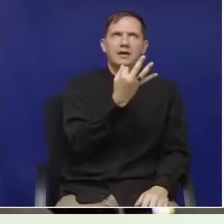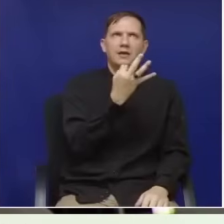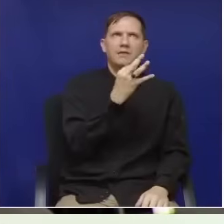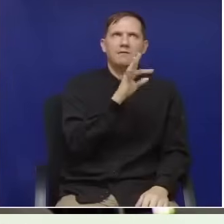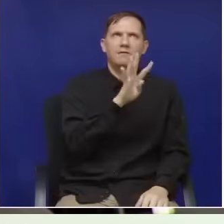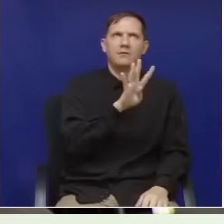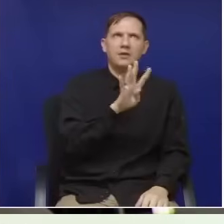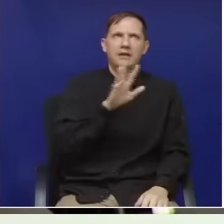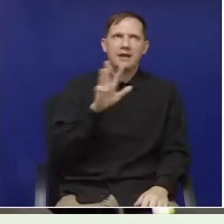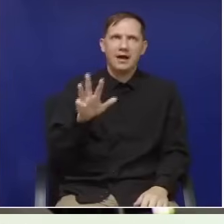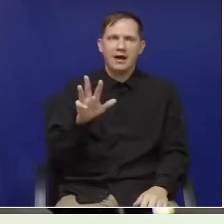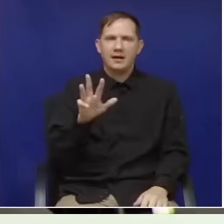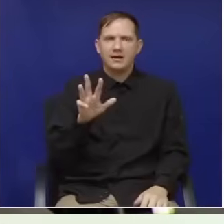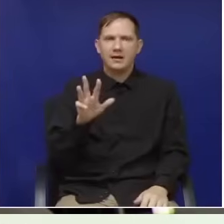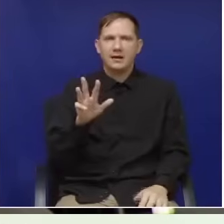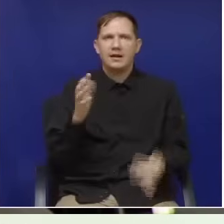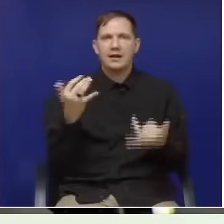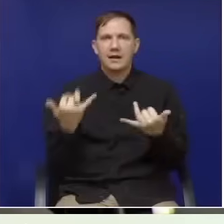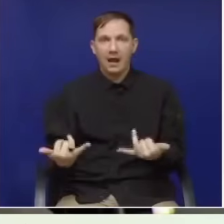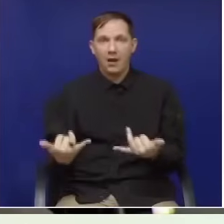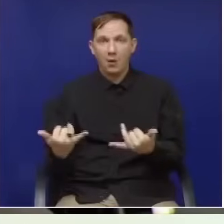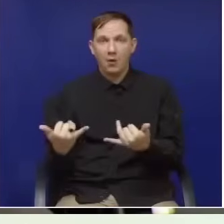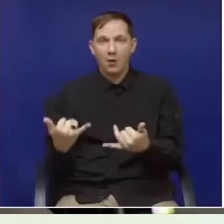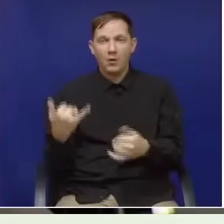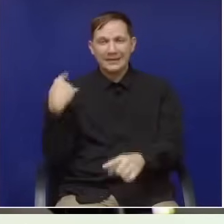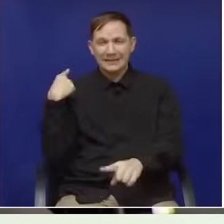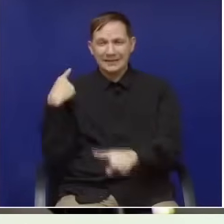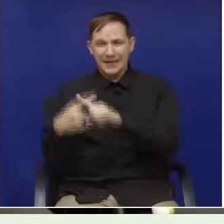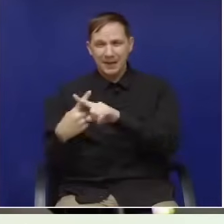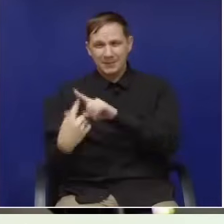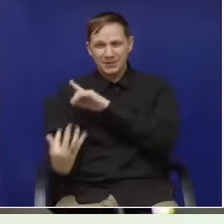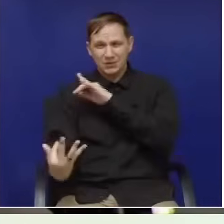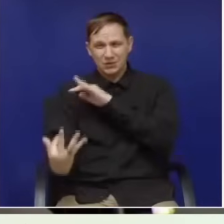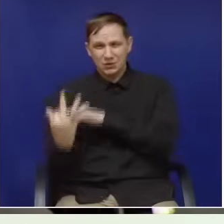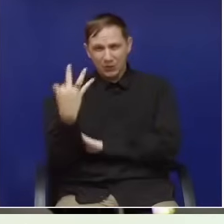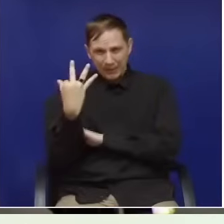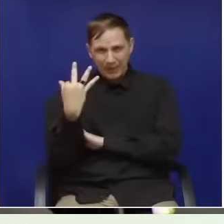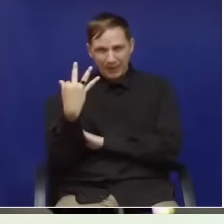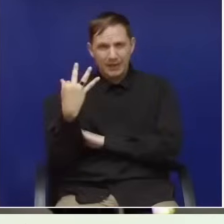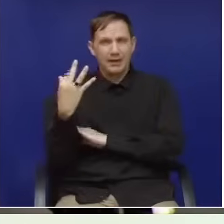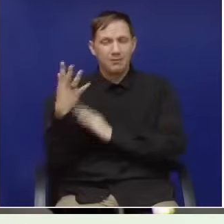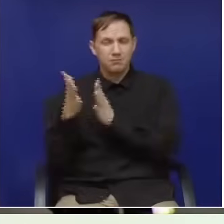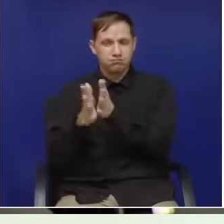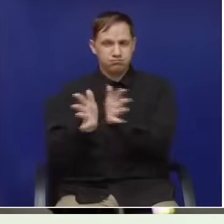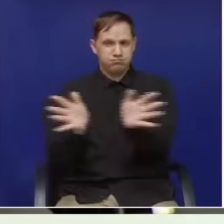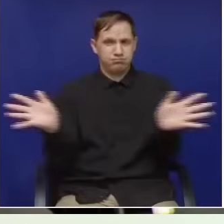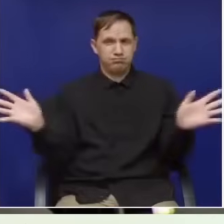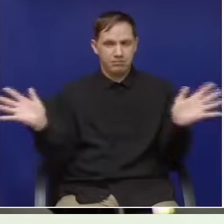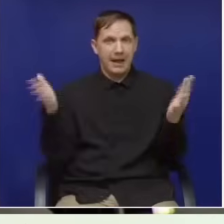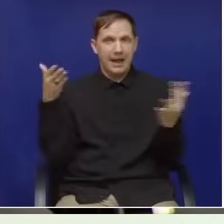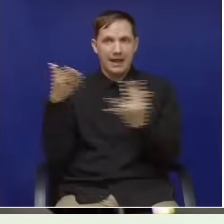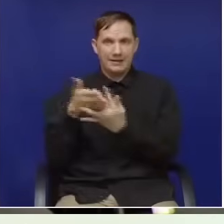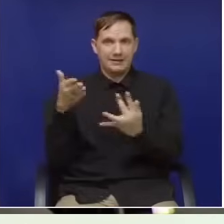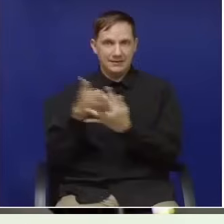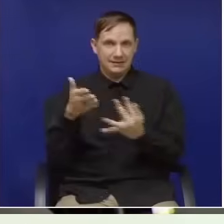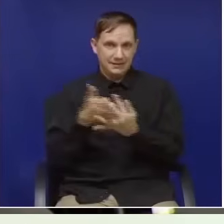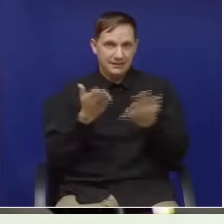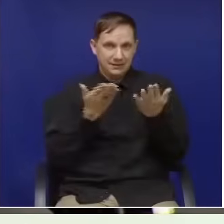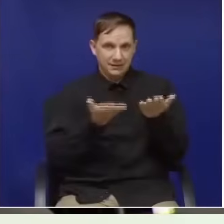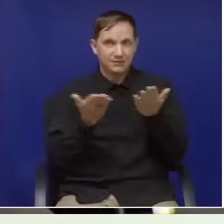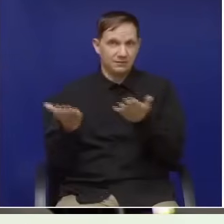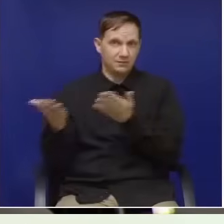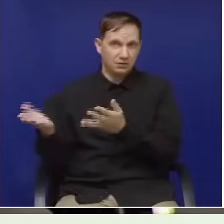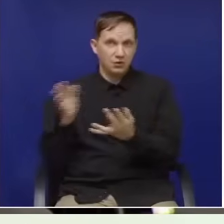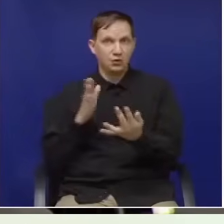branches, you can see that we are tripling the footprint and access that South Africans enjoy to these services through exactly